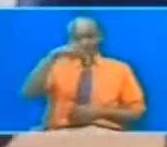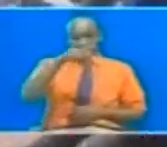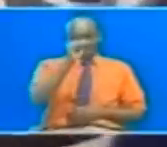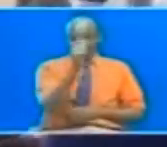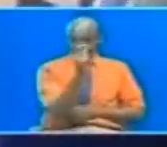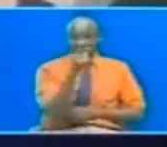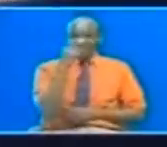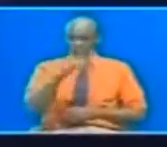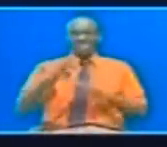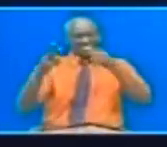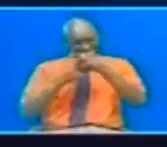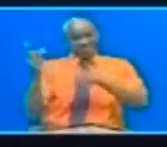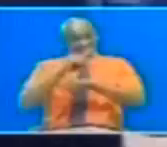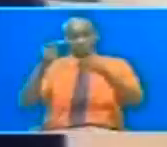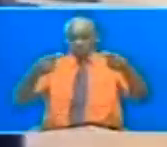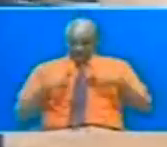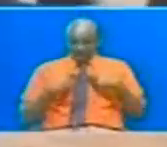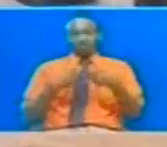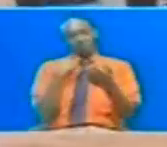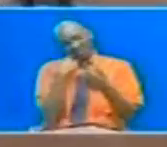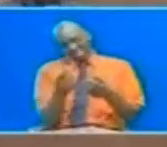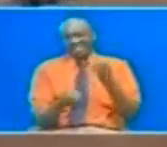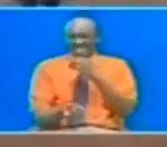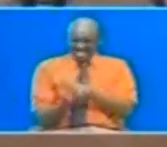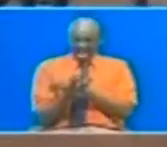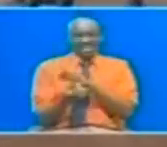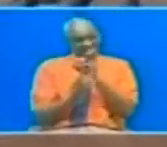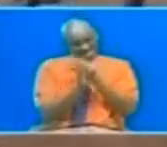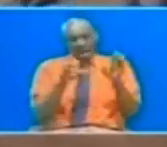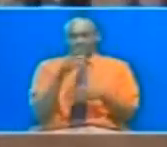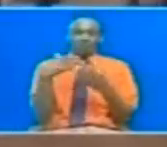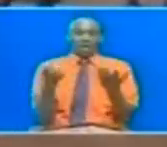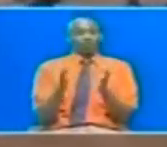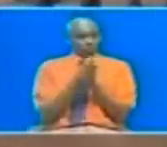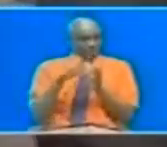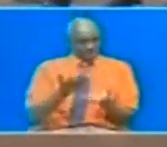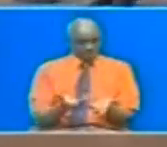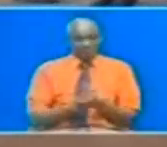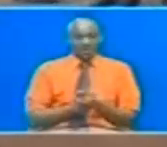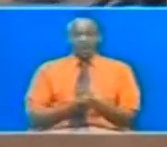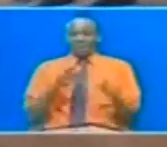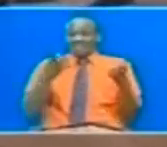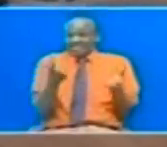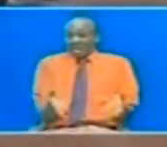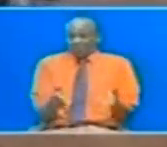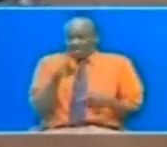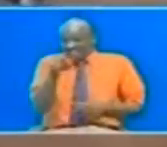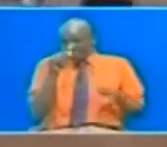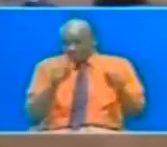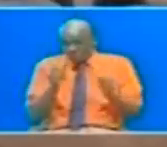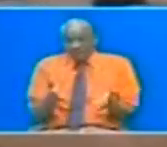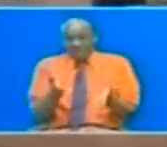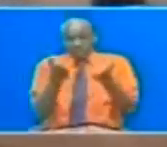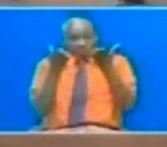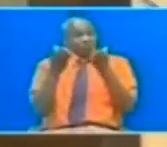Teachers 7 days to tell their side of the story through affidavits. The question now is, will this improve the situation or